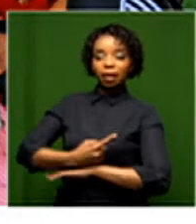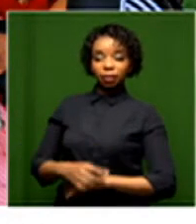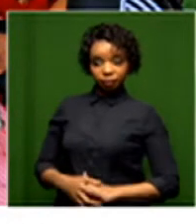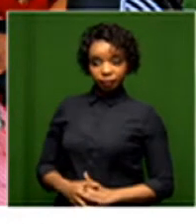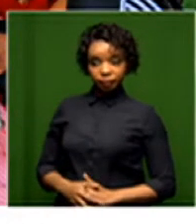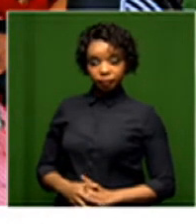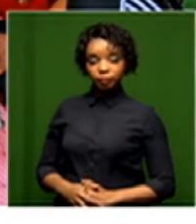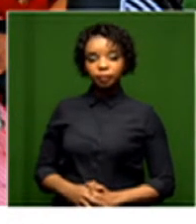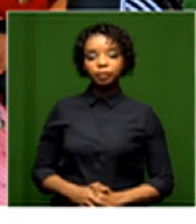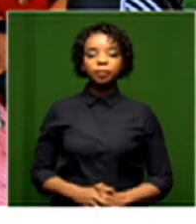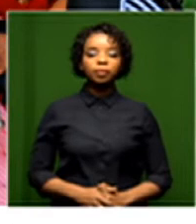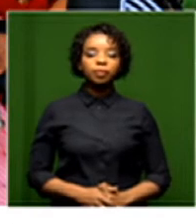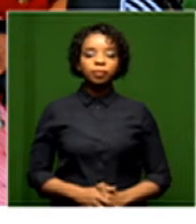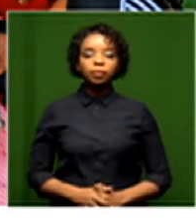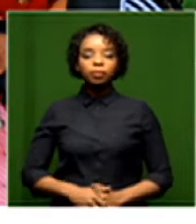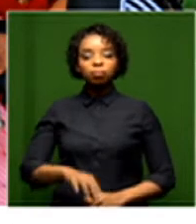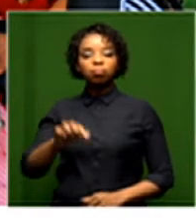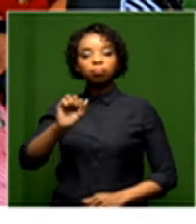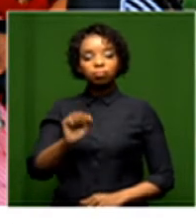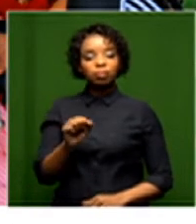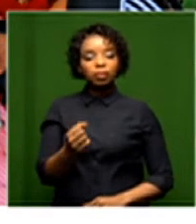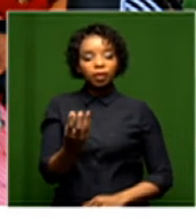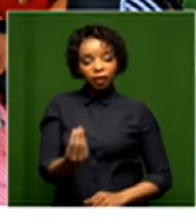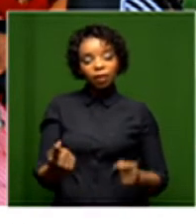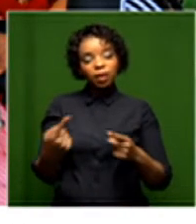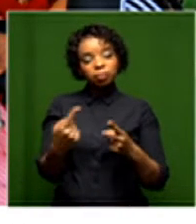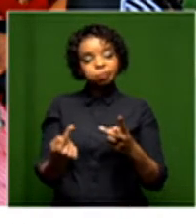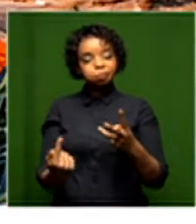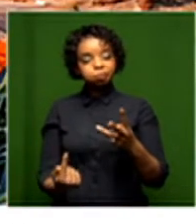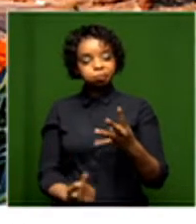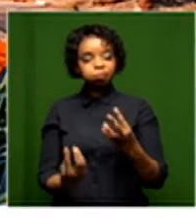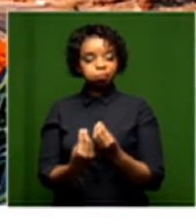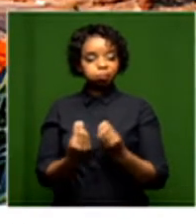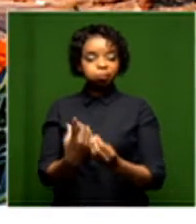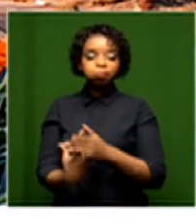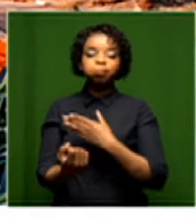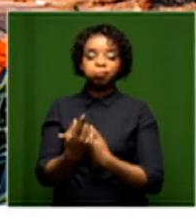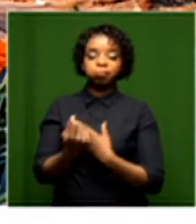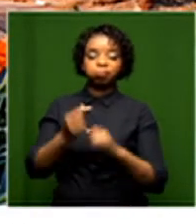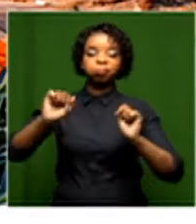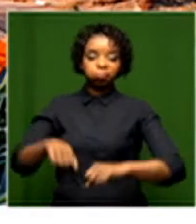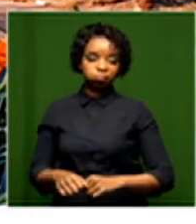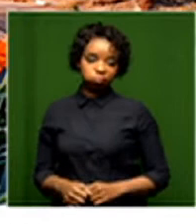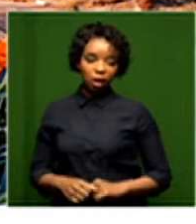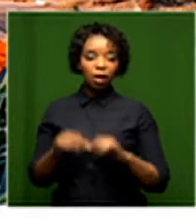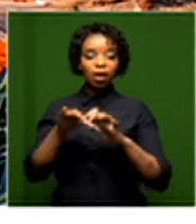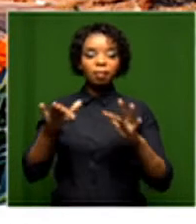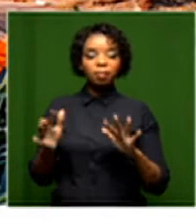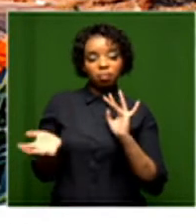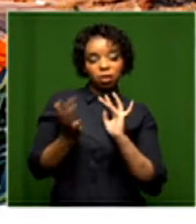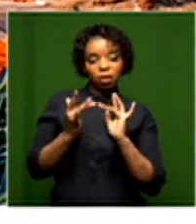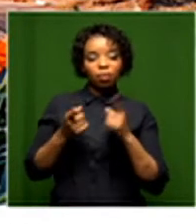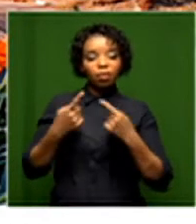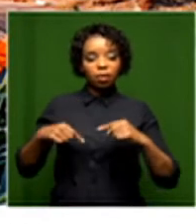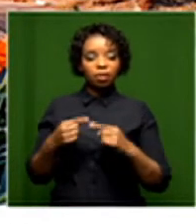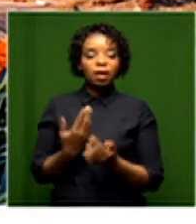Yes, we have a number of courses that are presented at our gardens, so people are welcome to contact us as well. At the end of the month, on the 1st